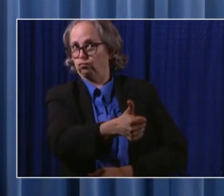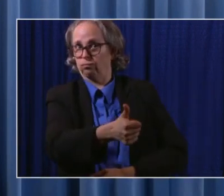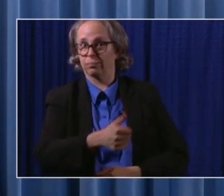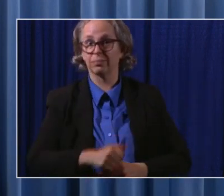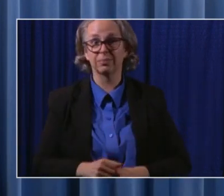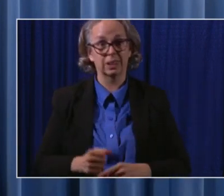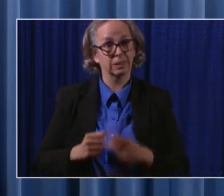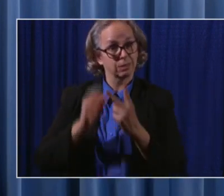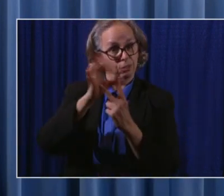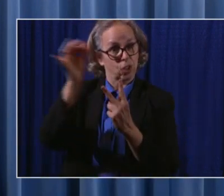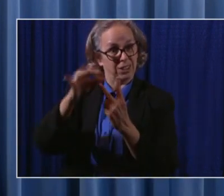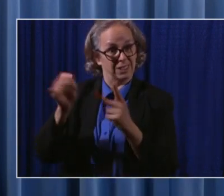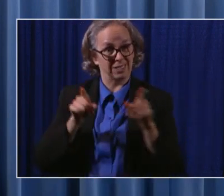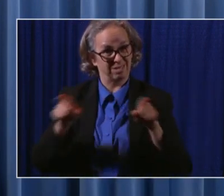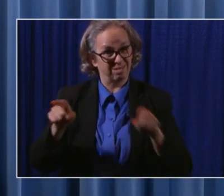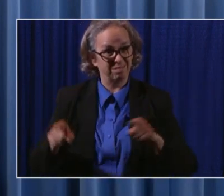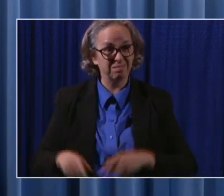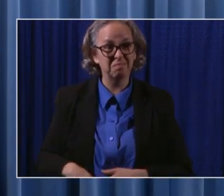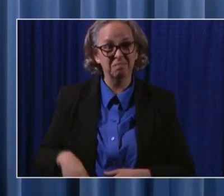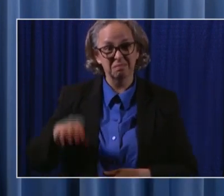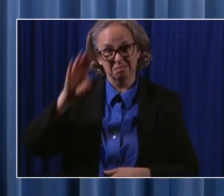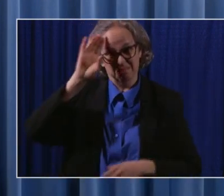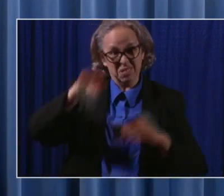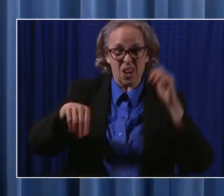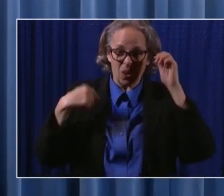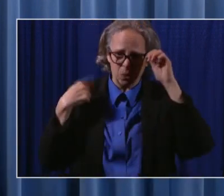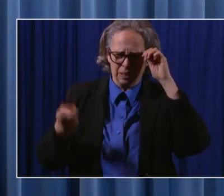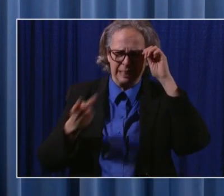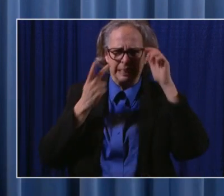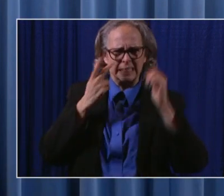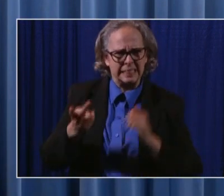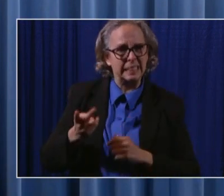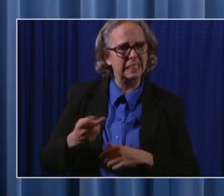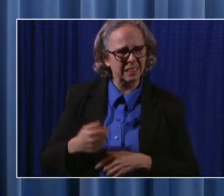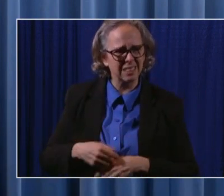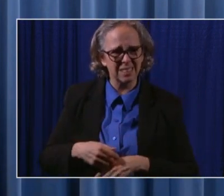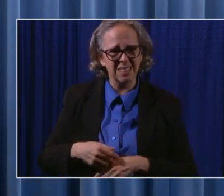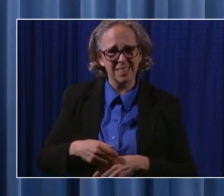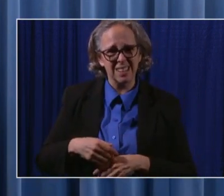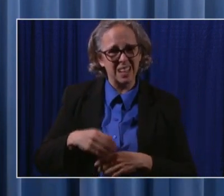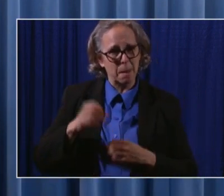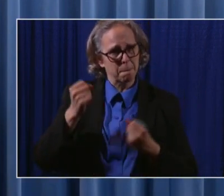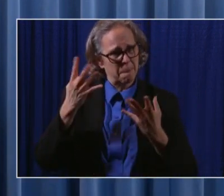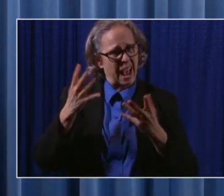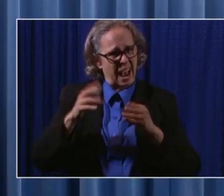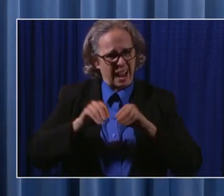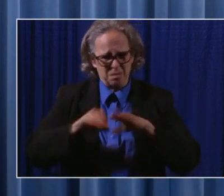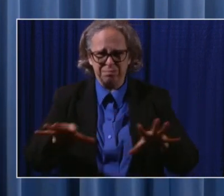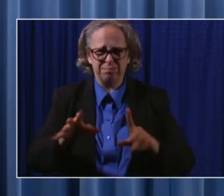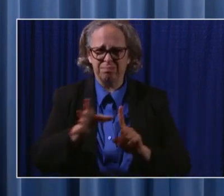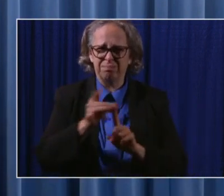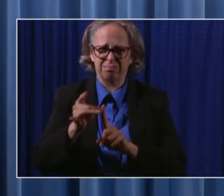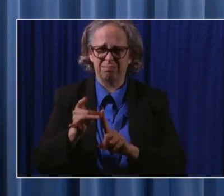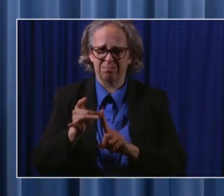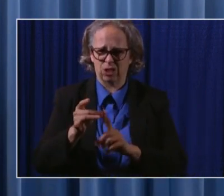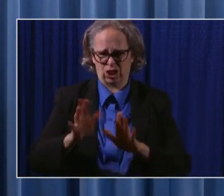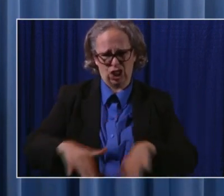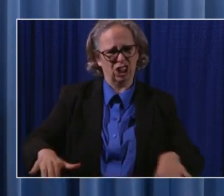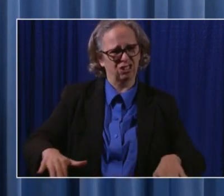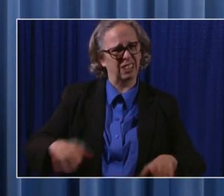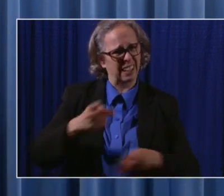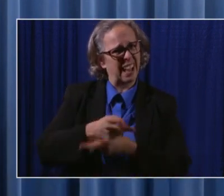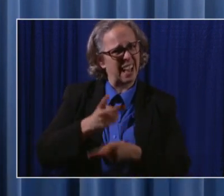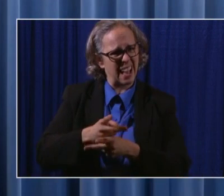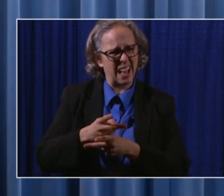Best data that we could come up with would indicate that we've had 442 people since the pandemic